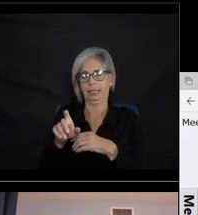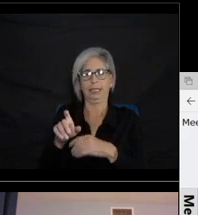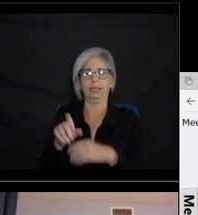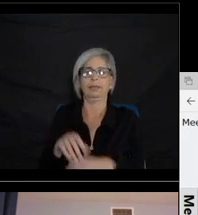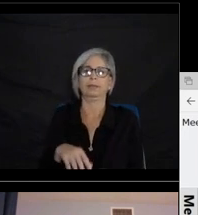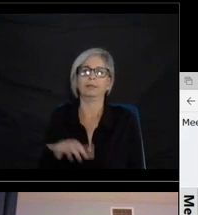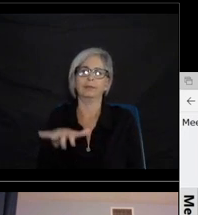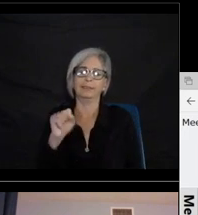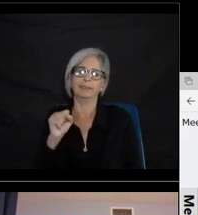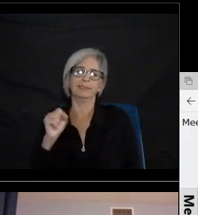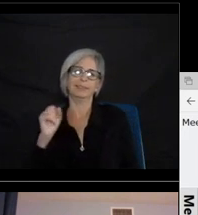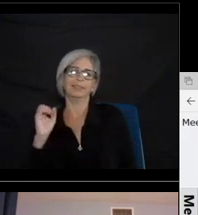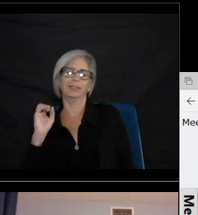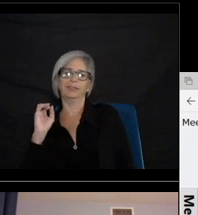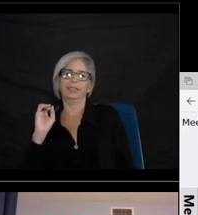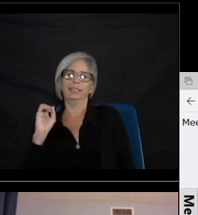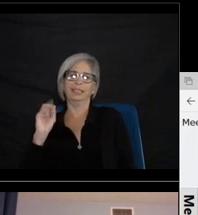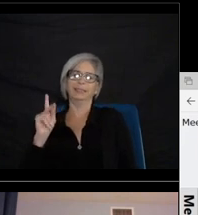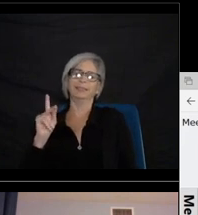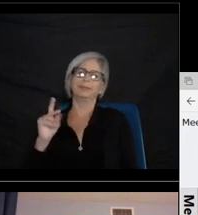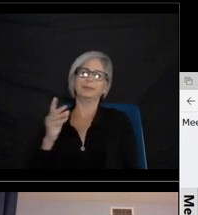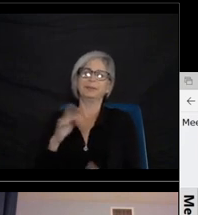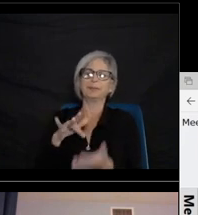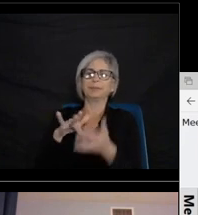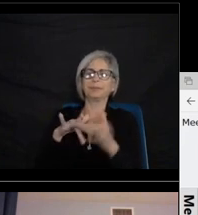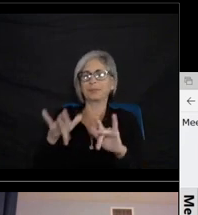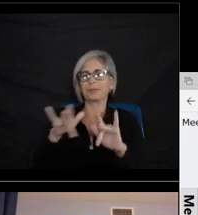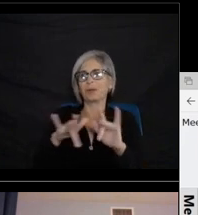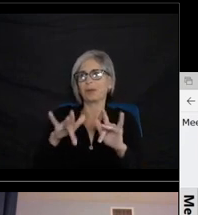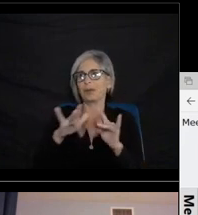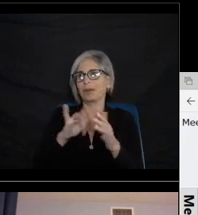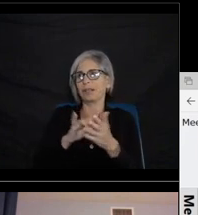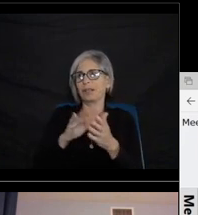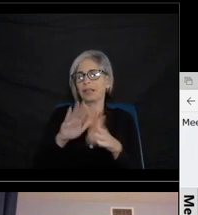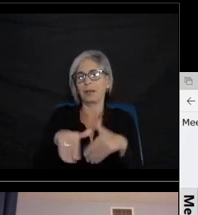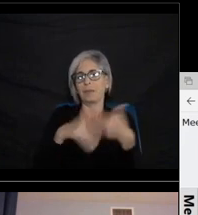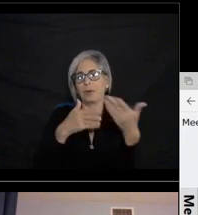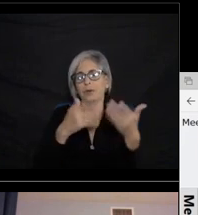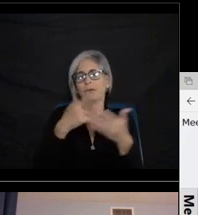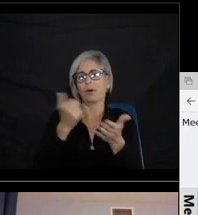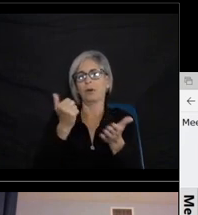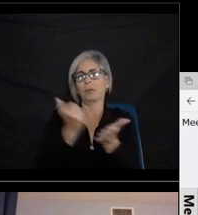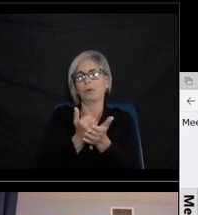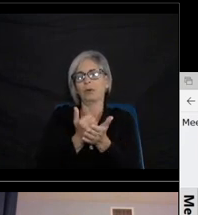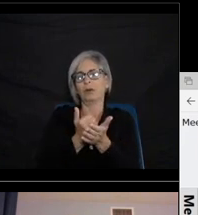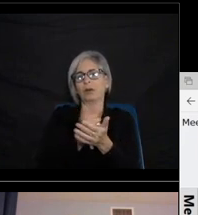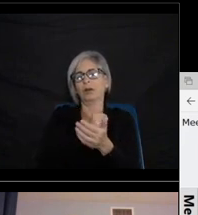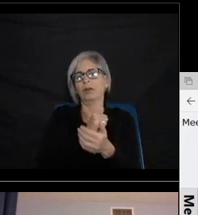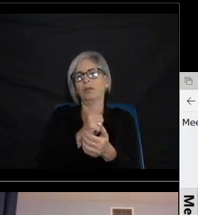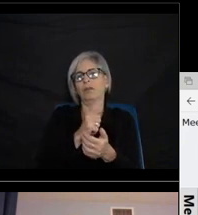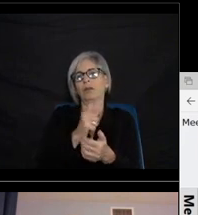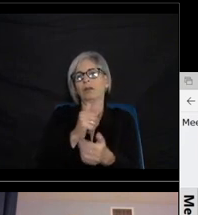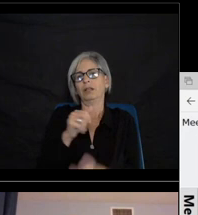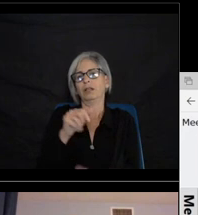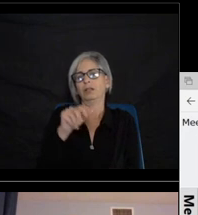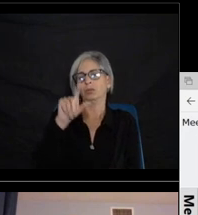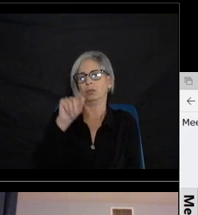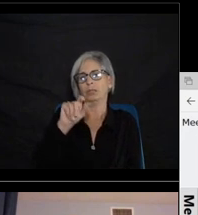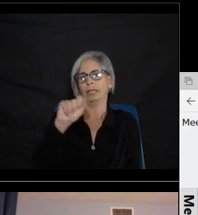Yes. Moving forward. Okay. May I have a motion to approve on